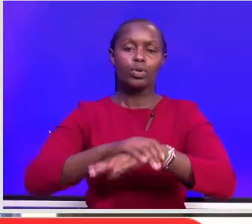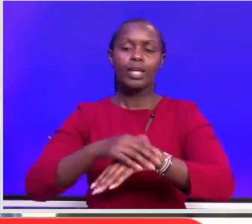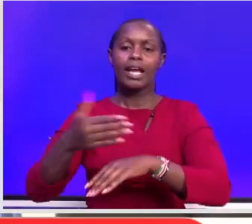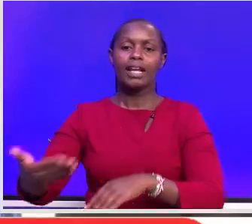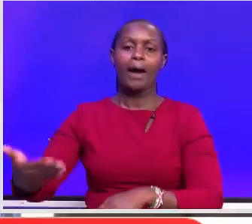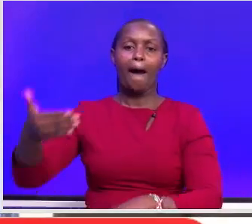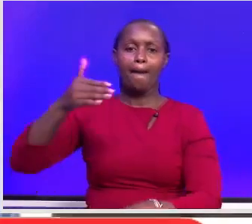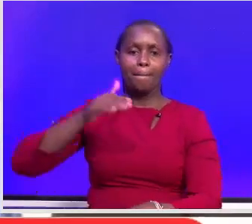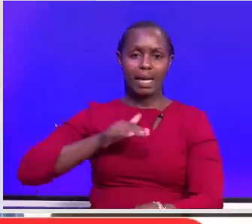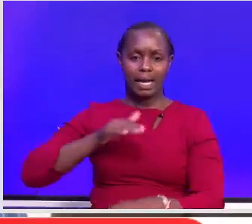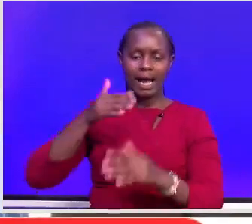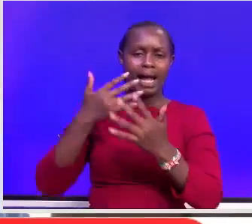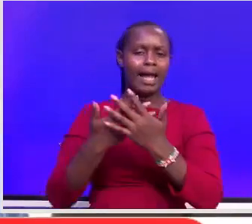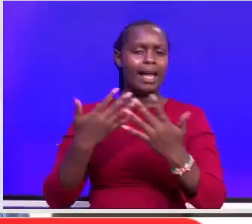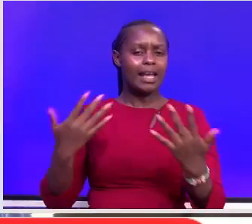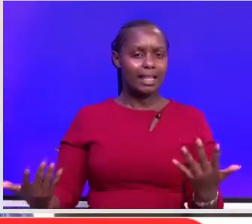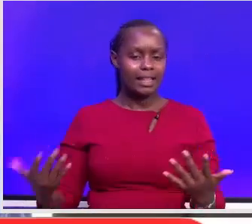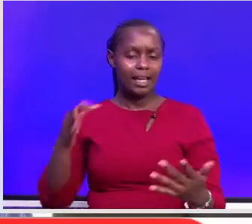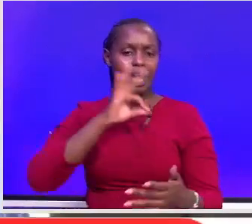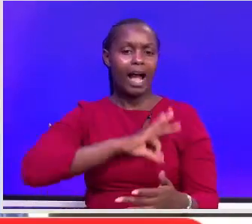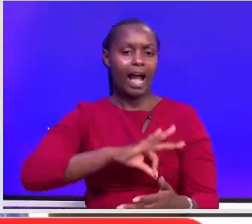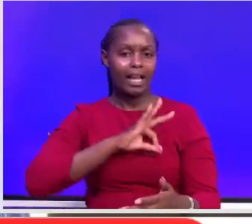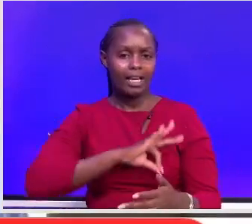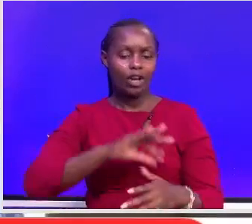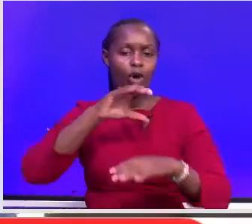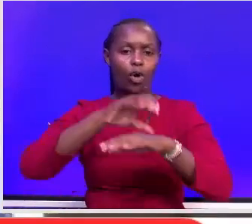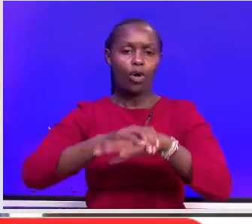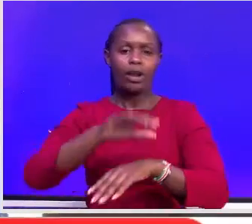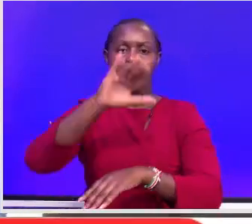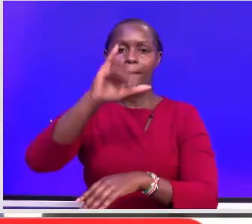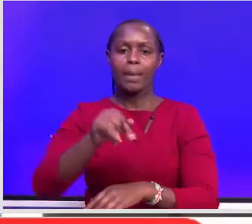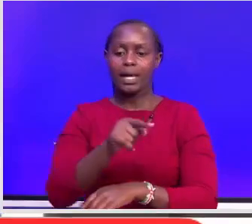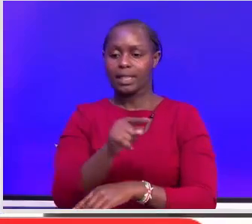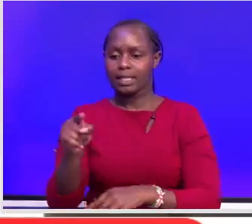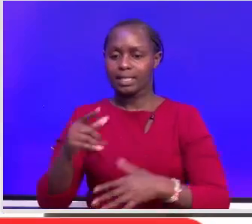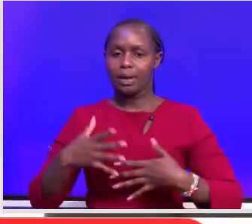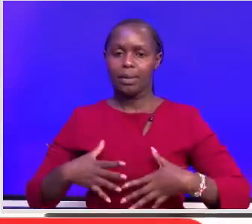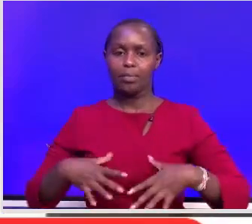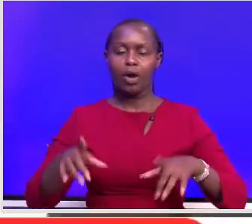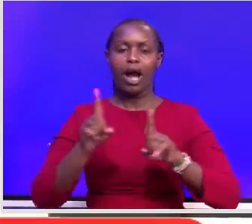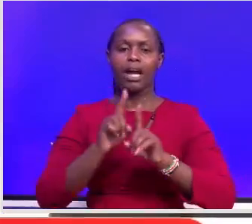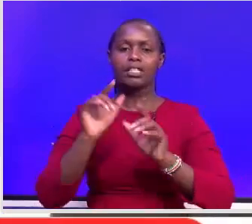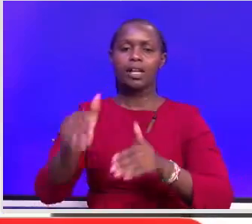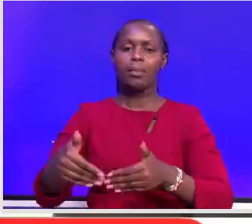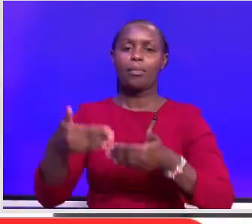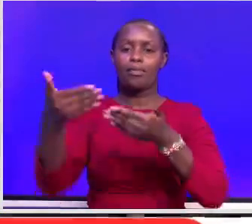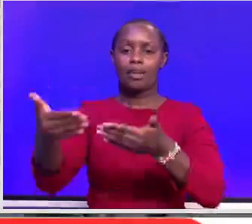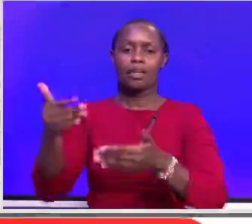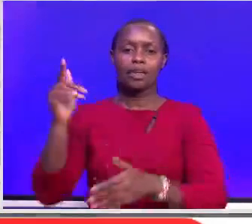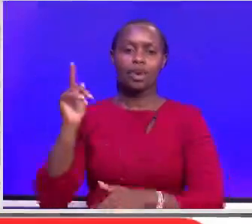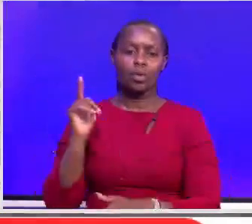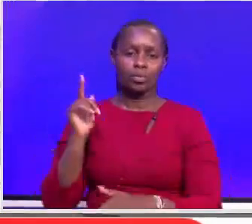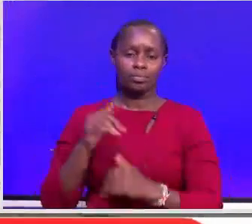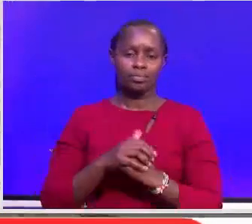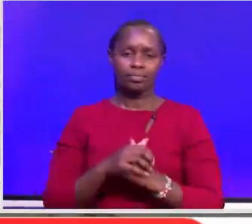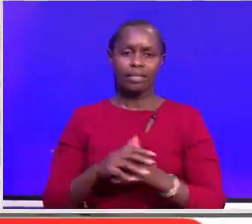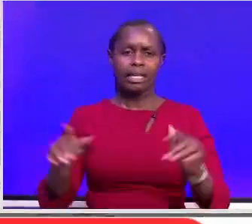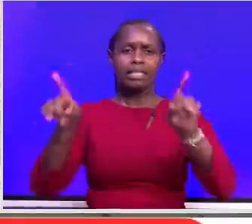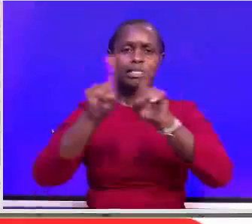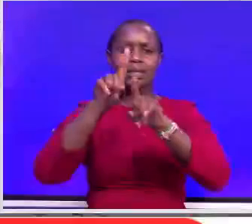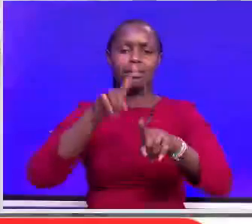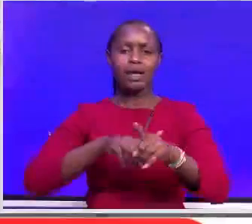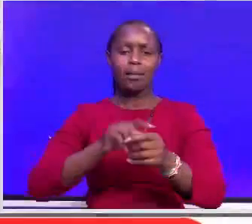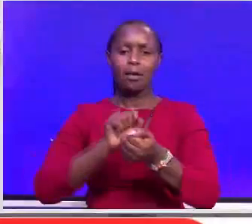of any and all earnings by these persons as provided in law. At the same time,